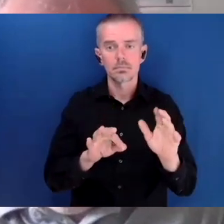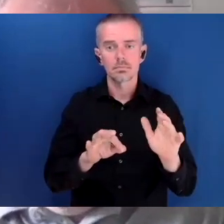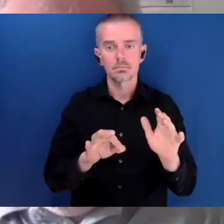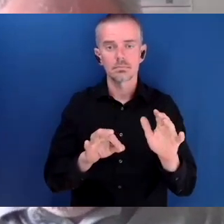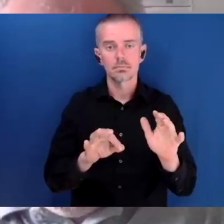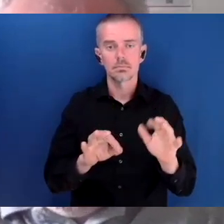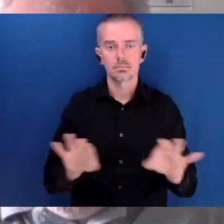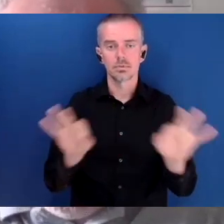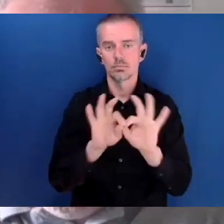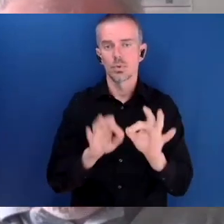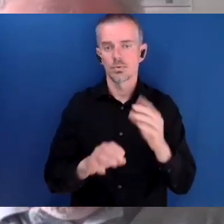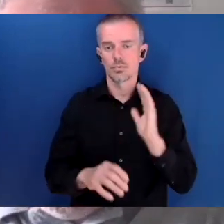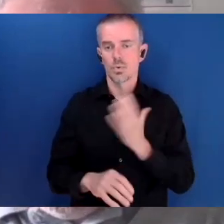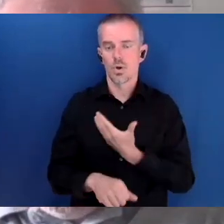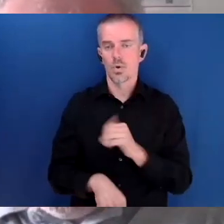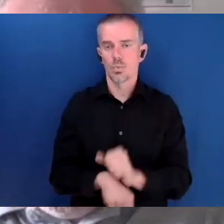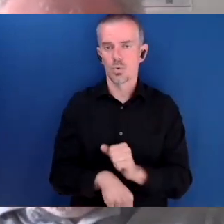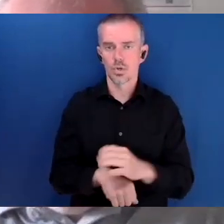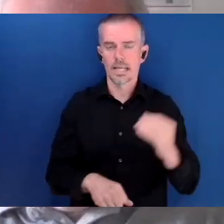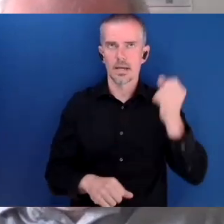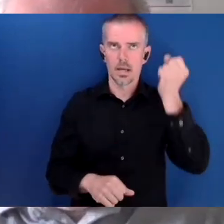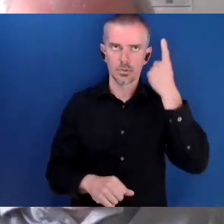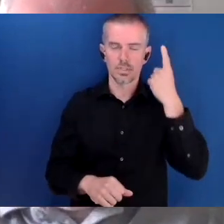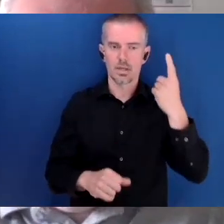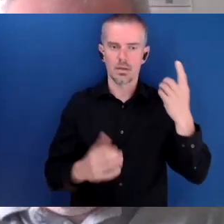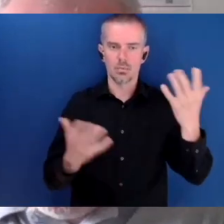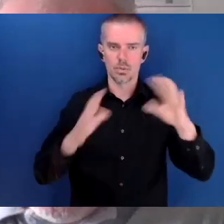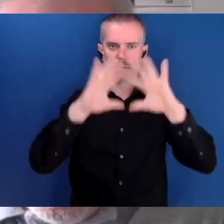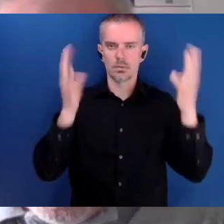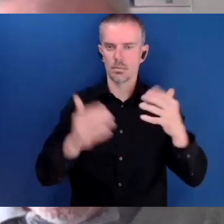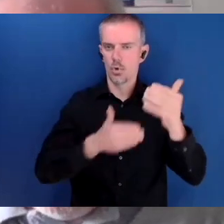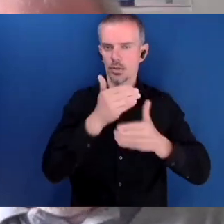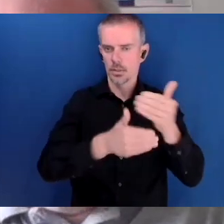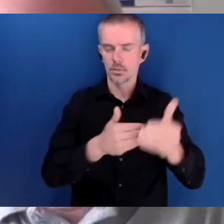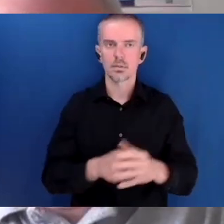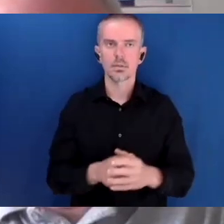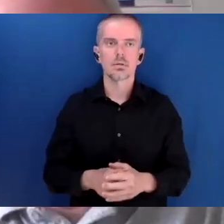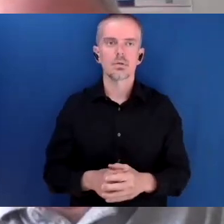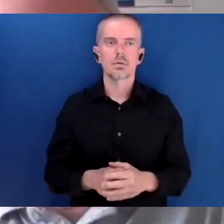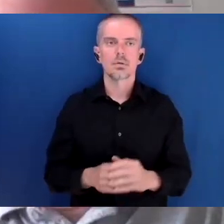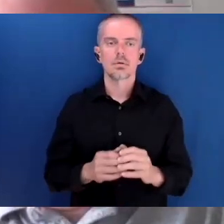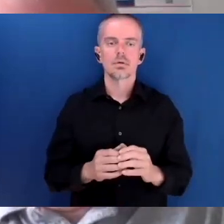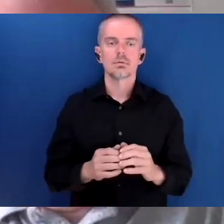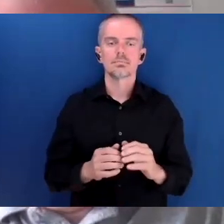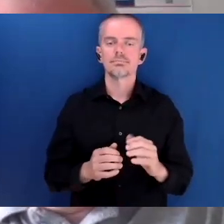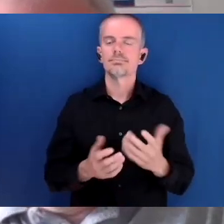the work that we do, and understanding what the process looks like and how to work with your local